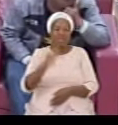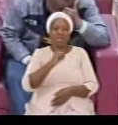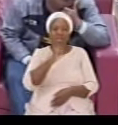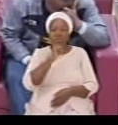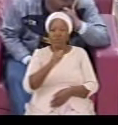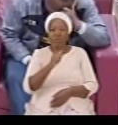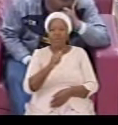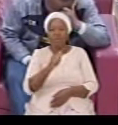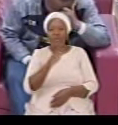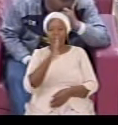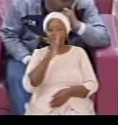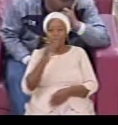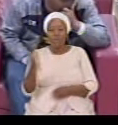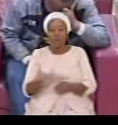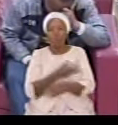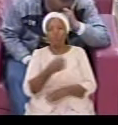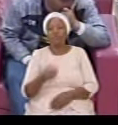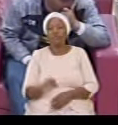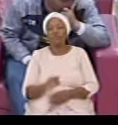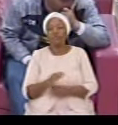not be cut off.